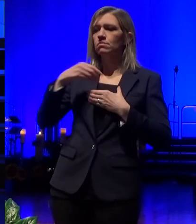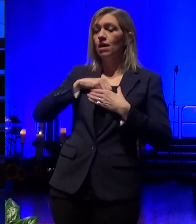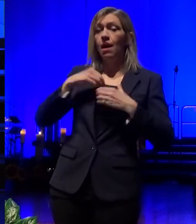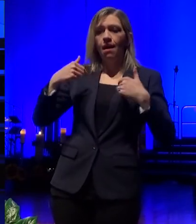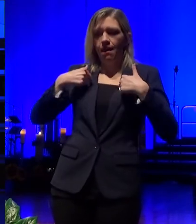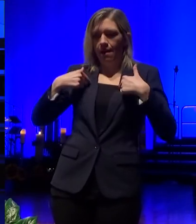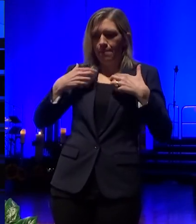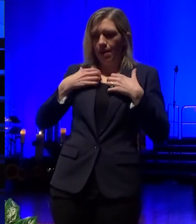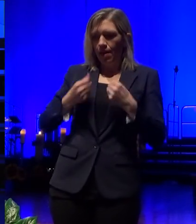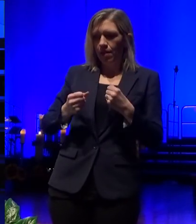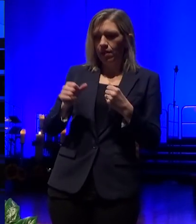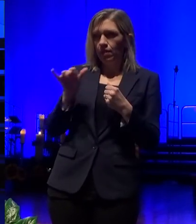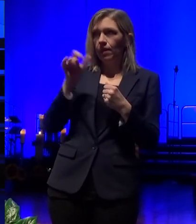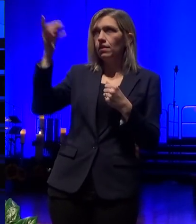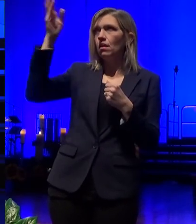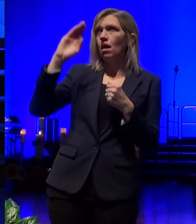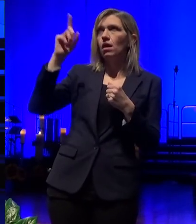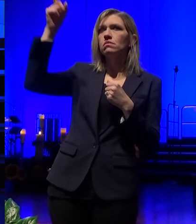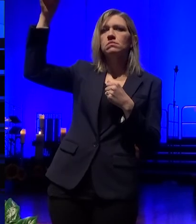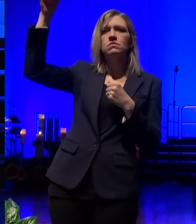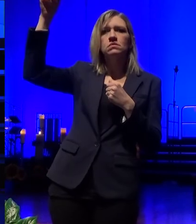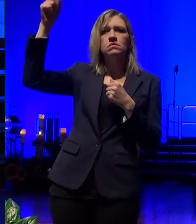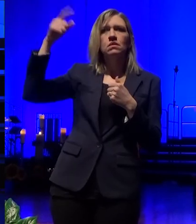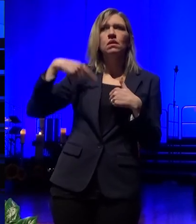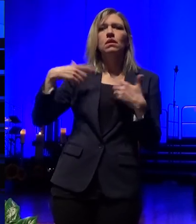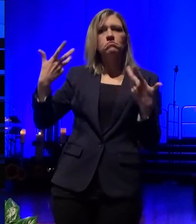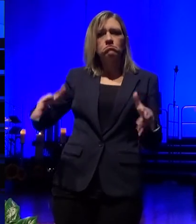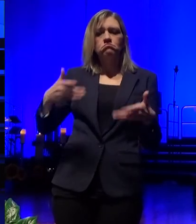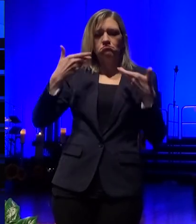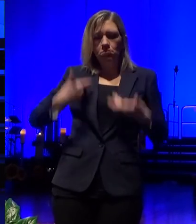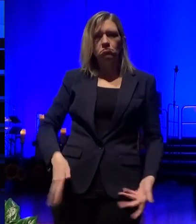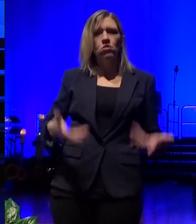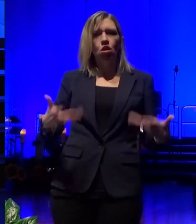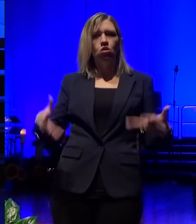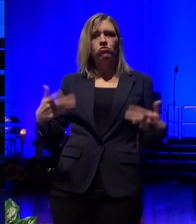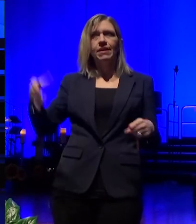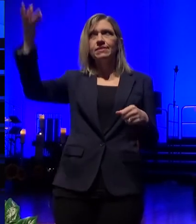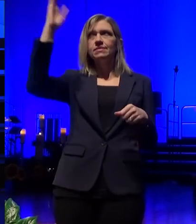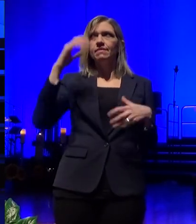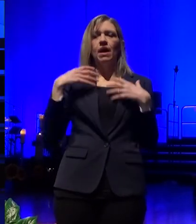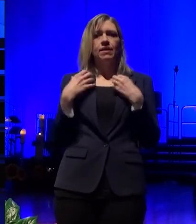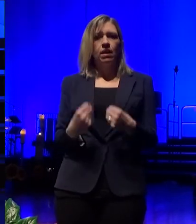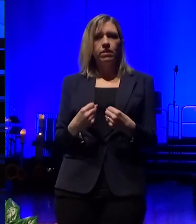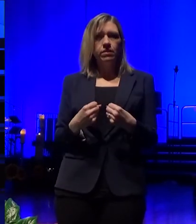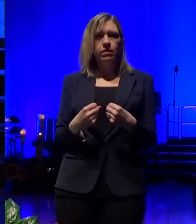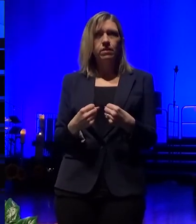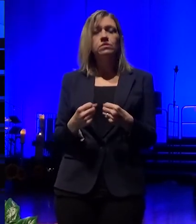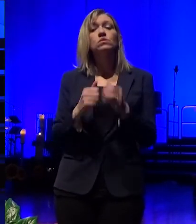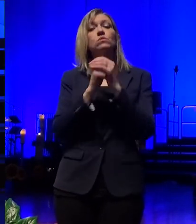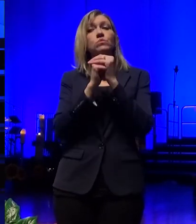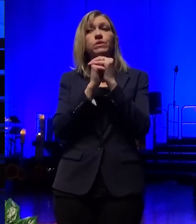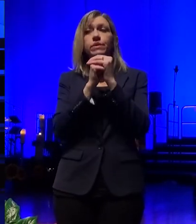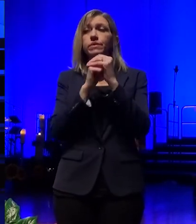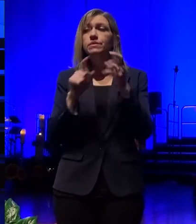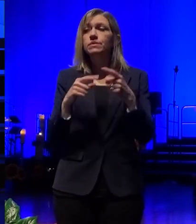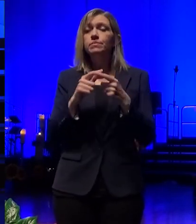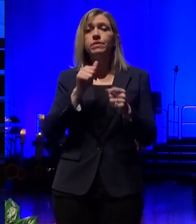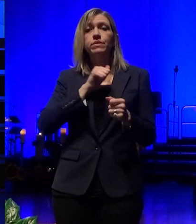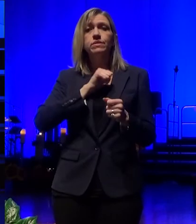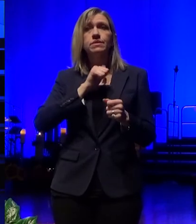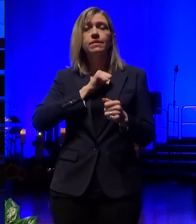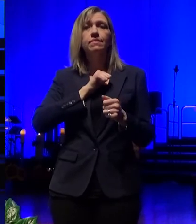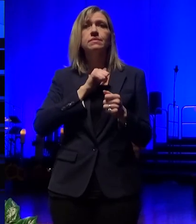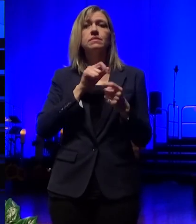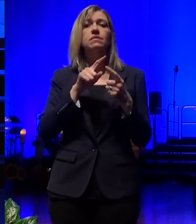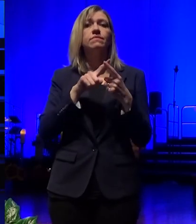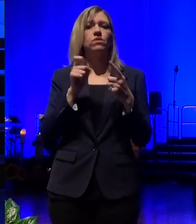am the health that God is. I am divine health. And so our prayers about ourselves go from